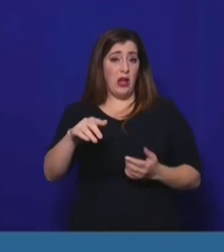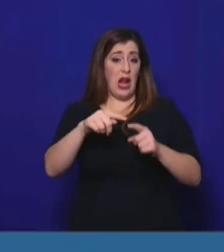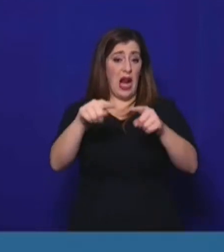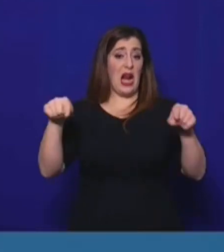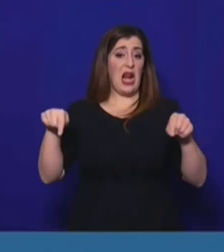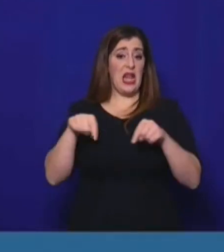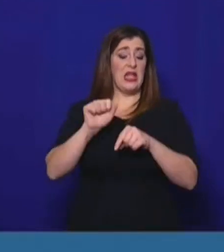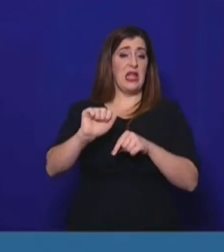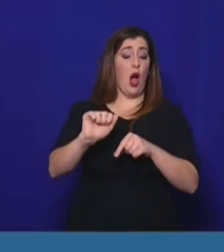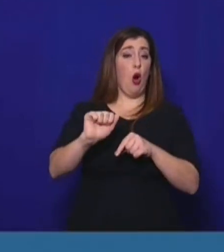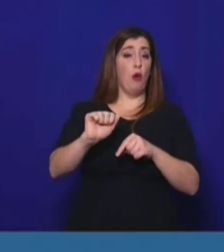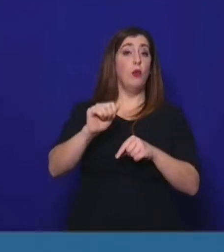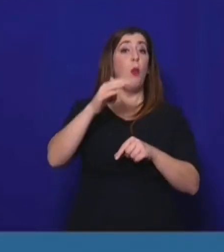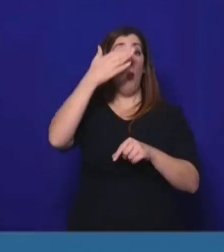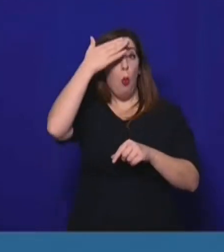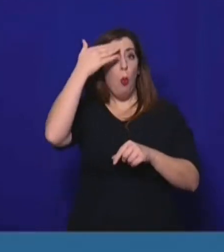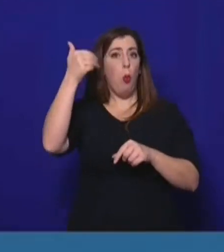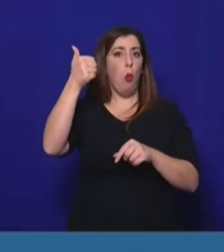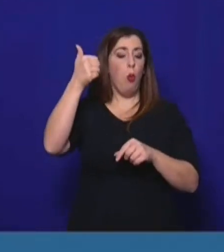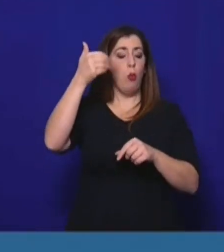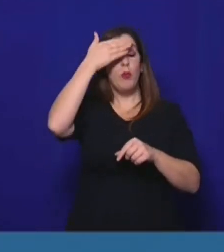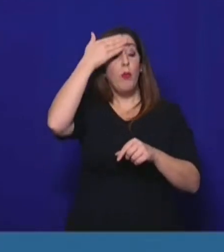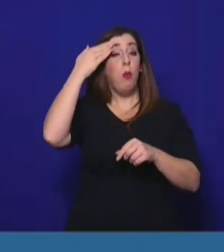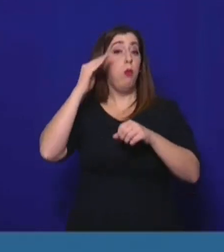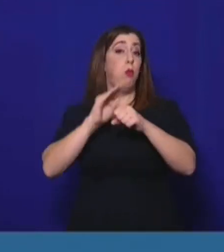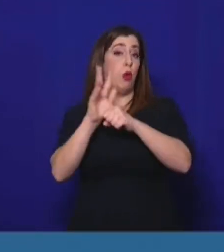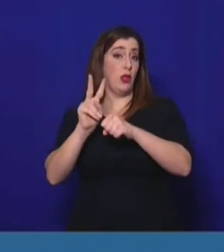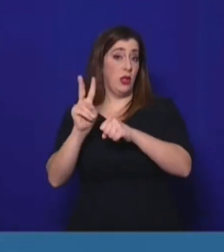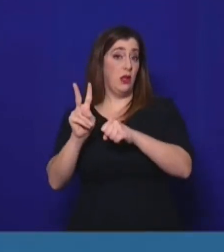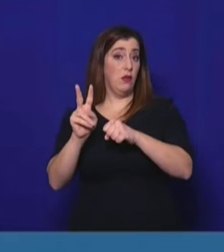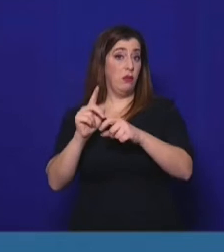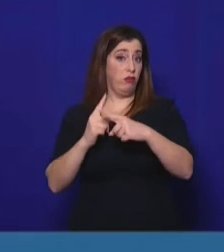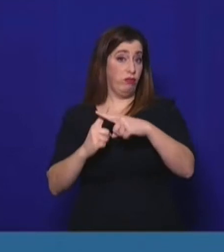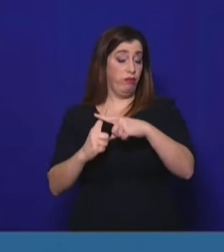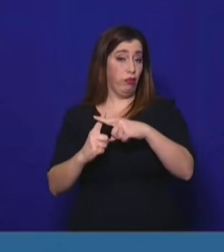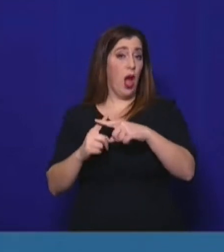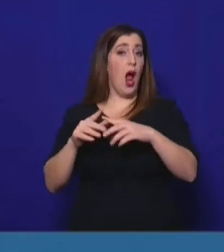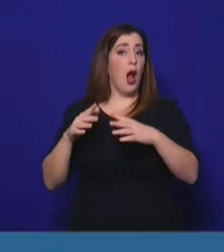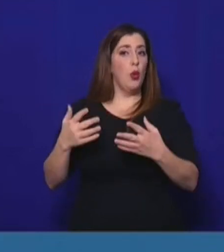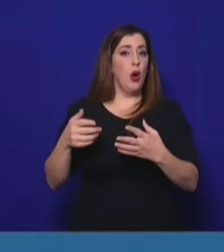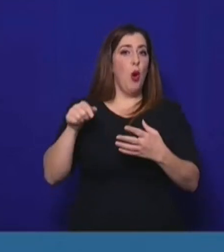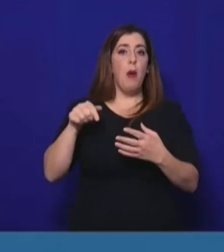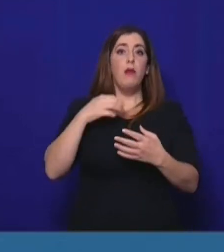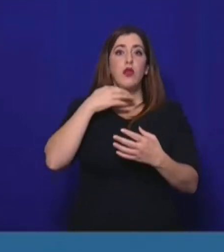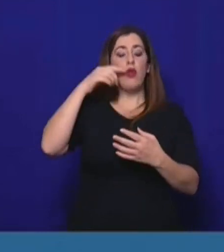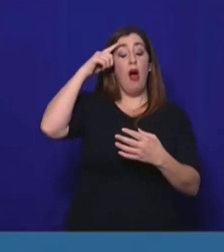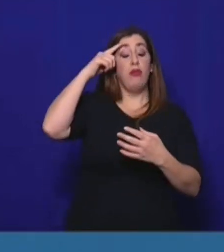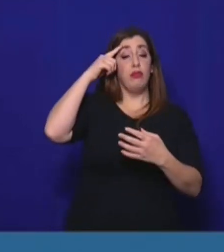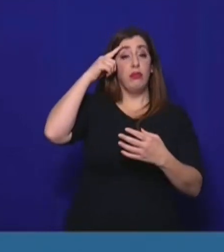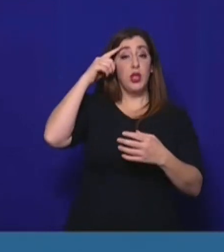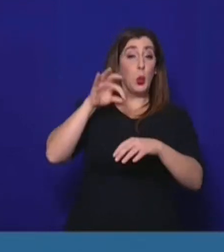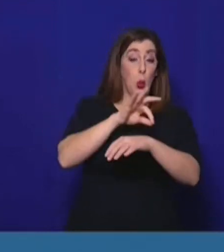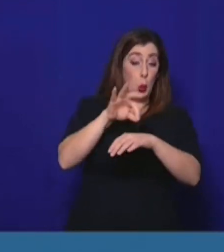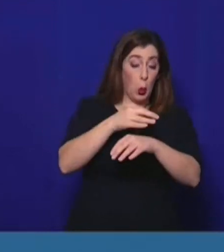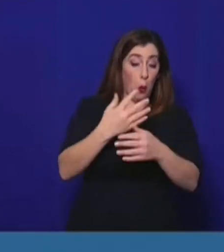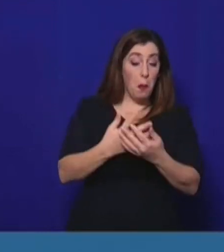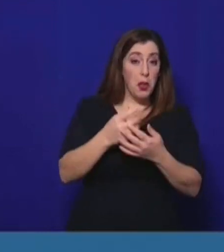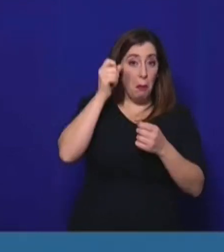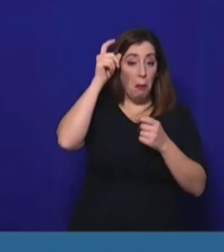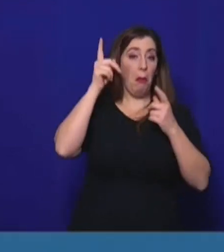informati aktar tard. Dan minħabba l-fatt li hemm xi backlog fil-contact tracing minħabba il-każi